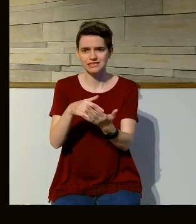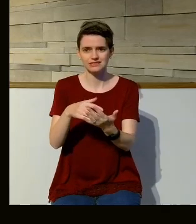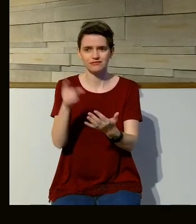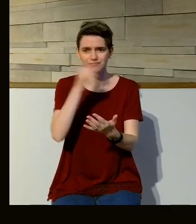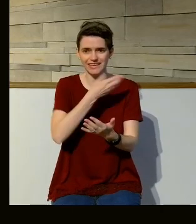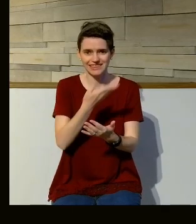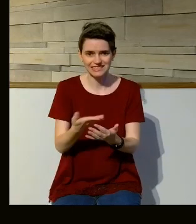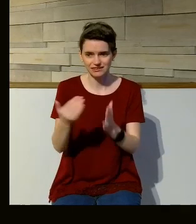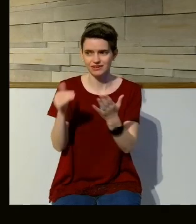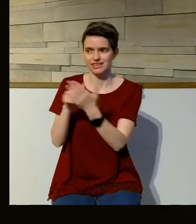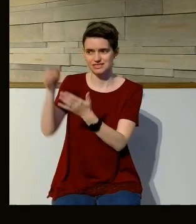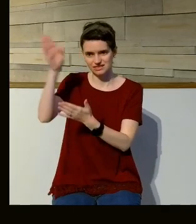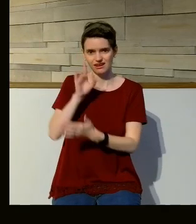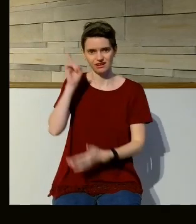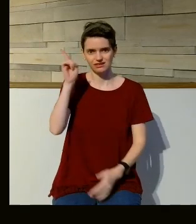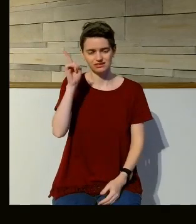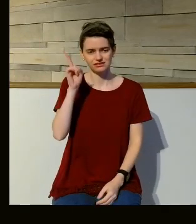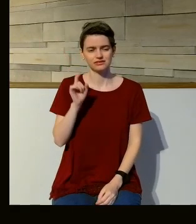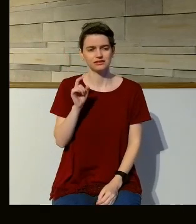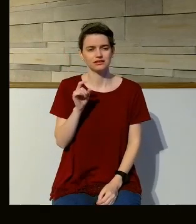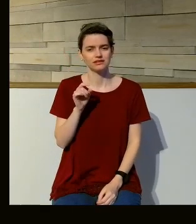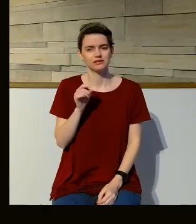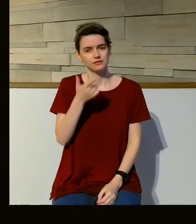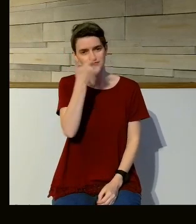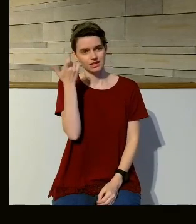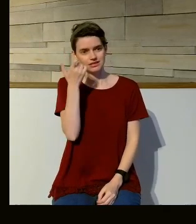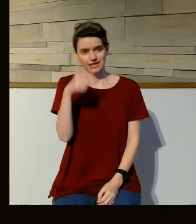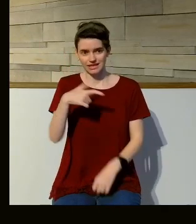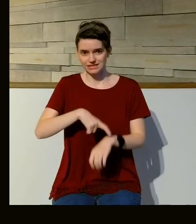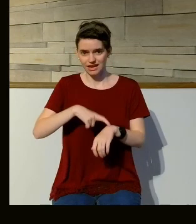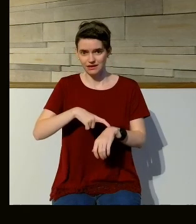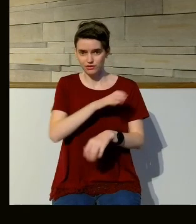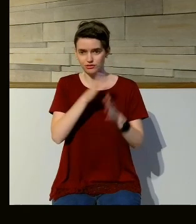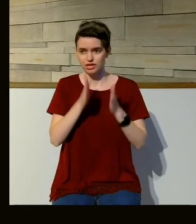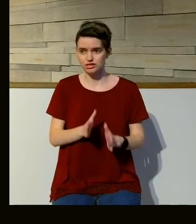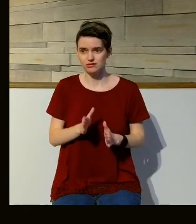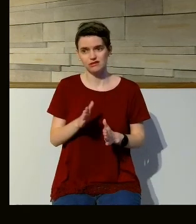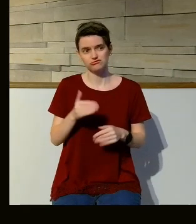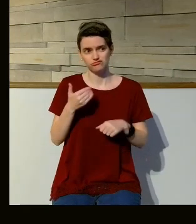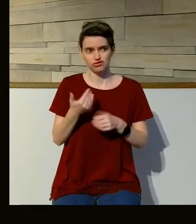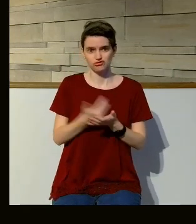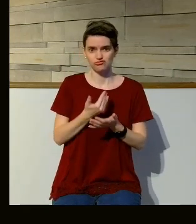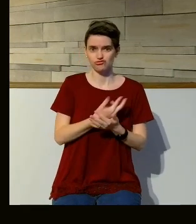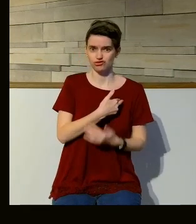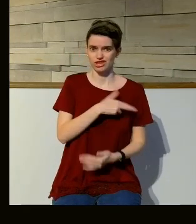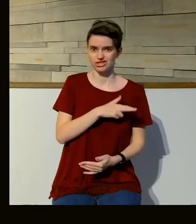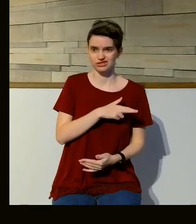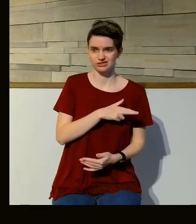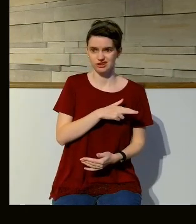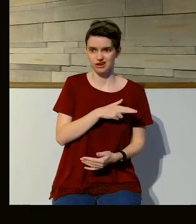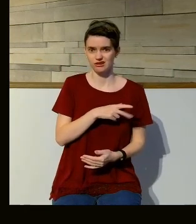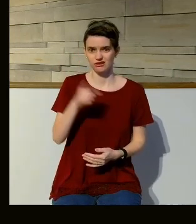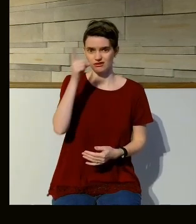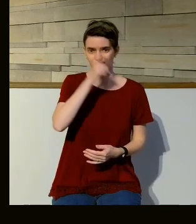of the Trinity and the incarnation of Christ. And because at the time, Christianity was still a relatively new religion, and heresies